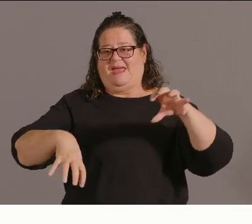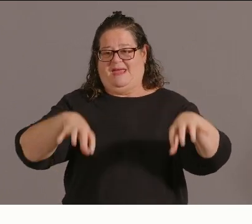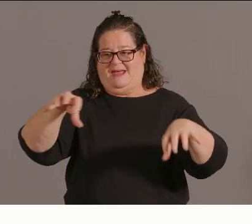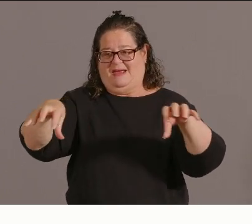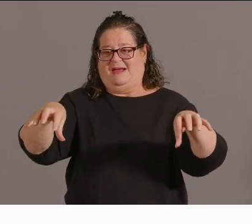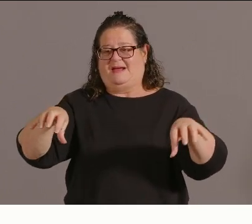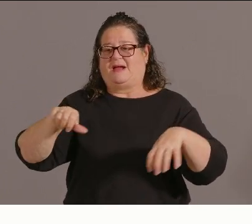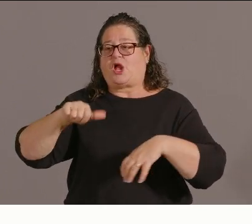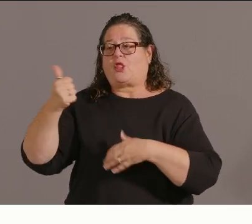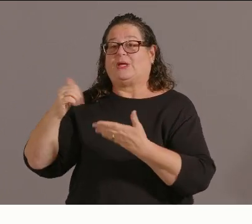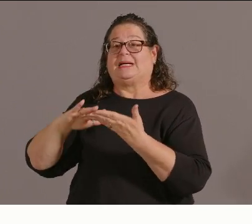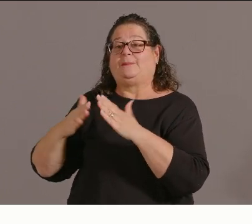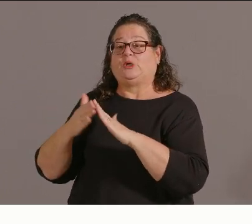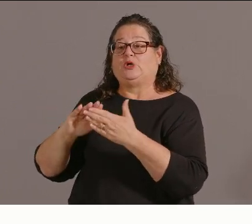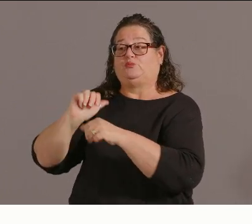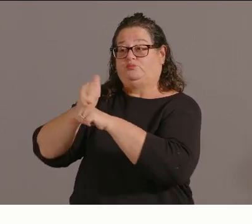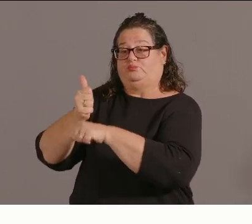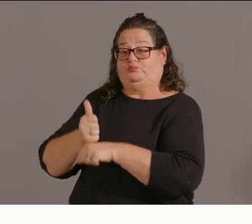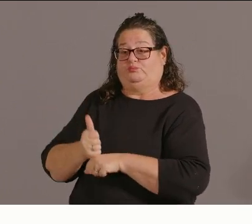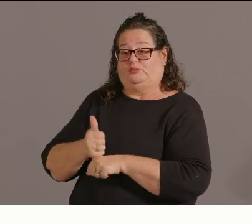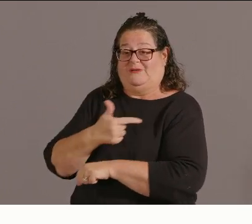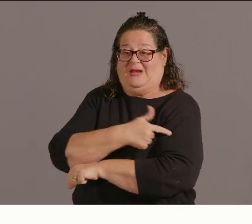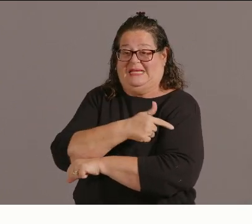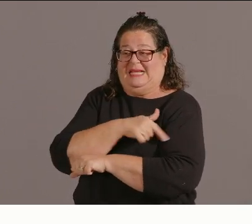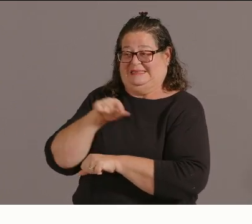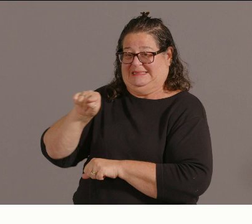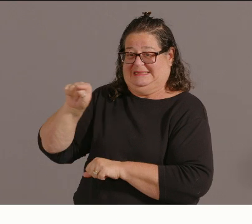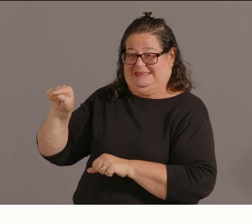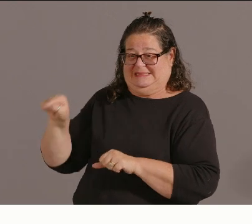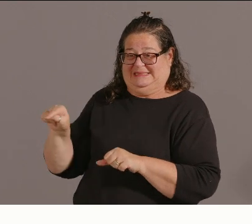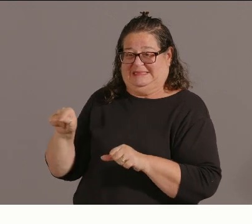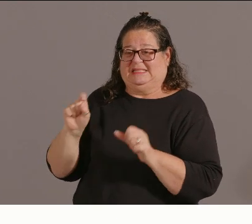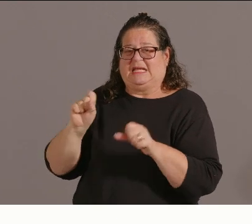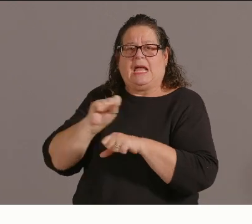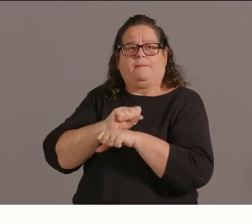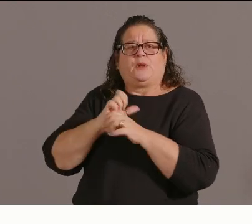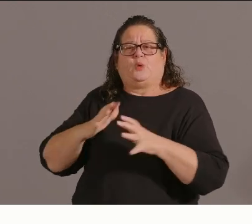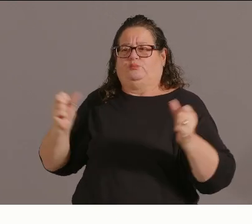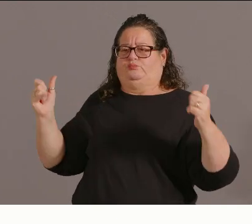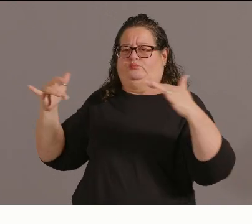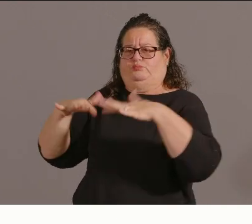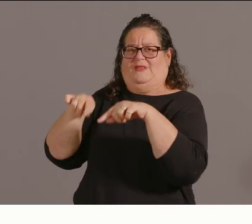that those employees have places to go to get vaccinated.